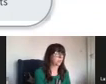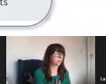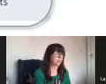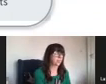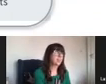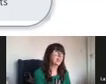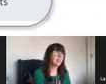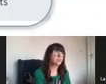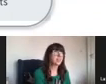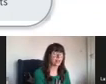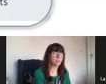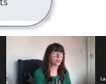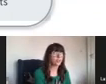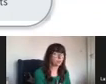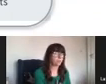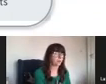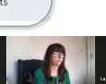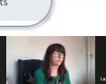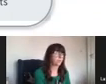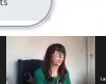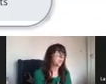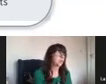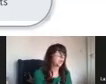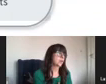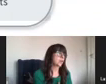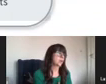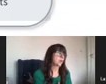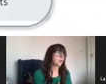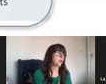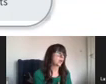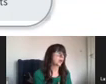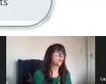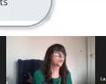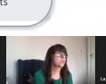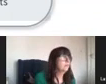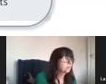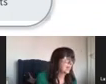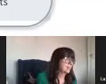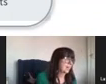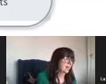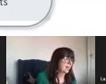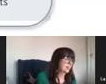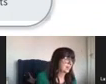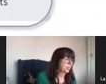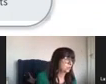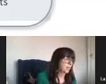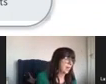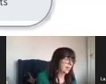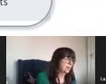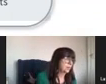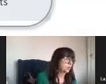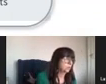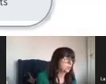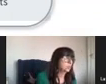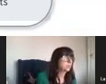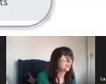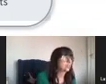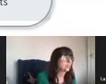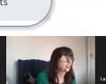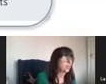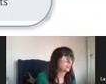identity as a deaf community, and that would help solve that problem. Of course, we don't have a BSL Act in the UK at